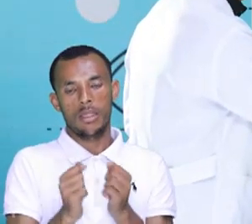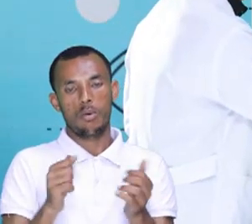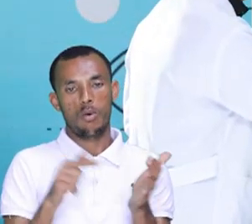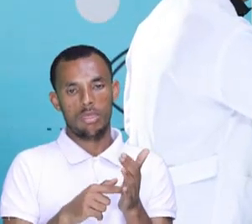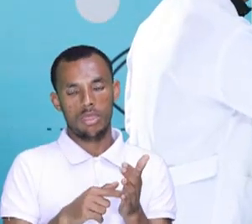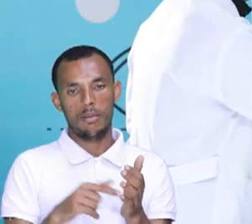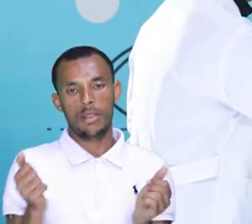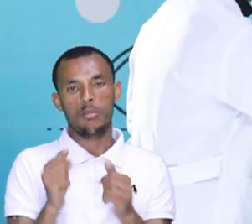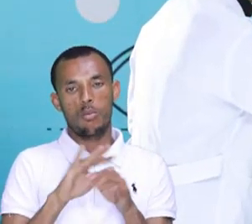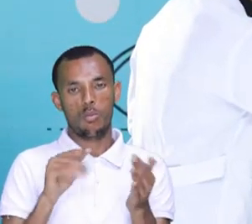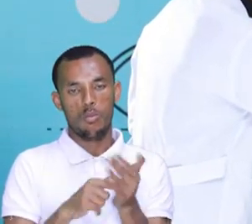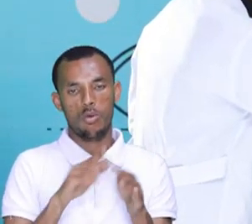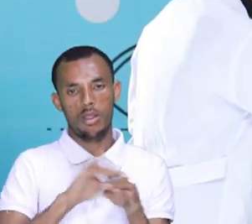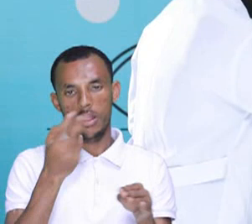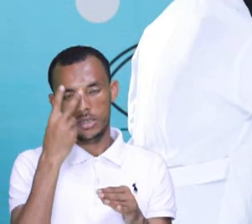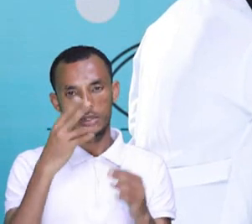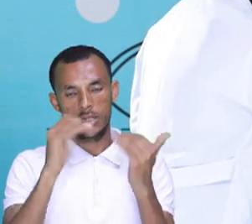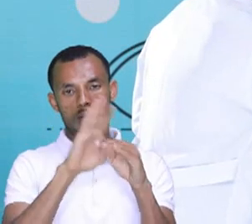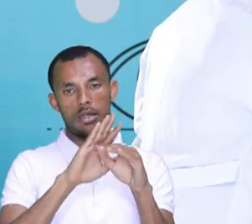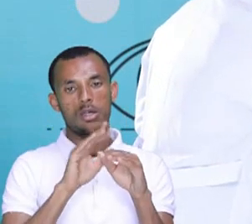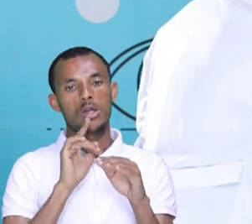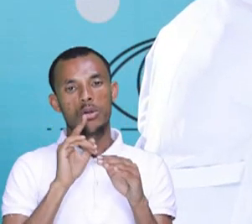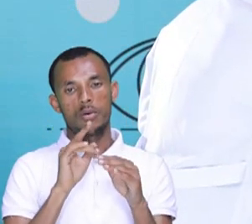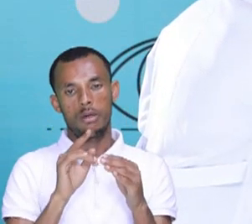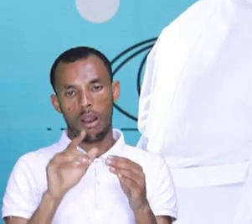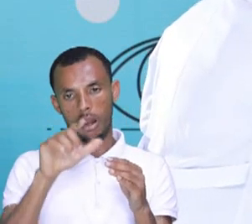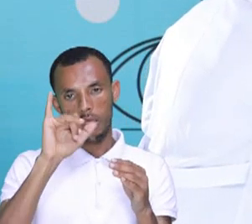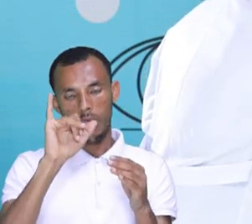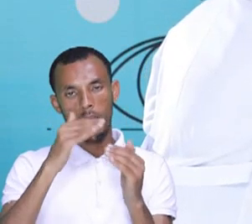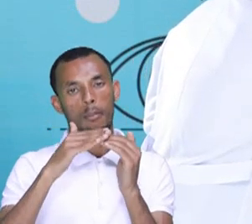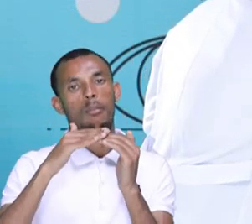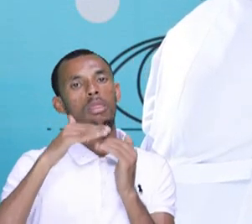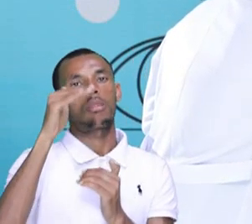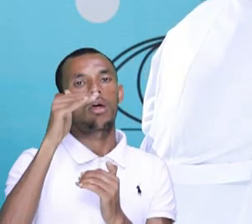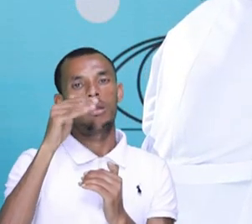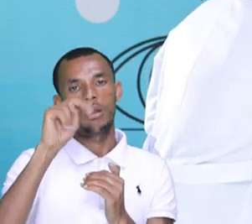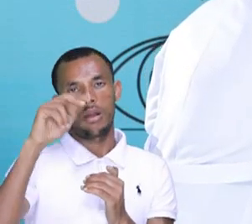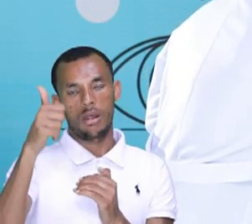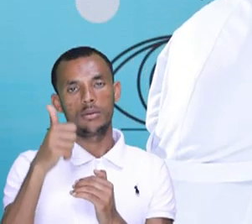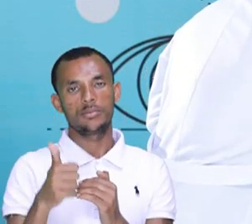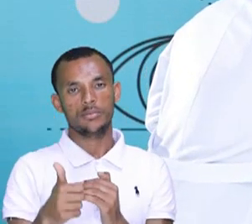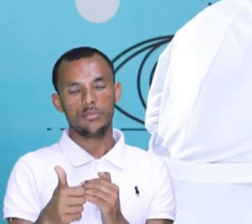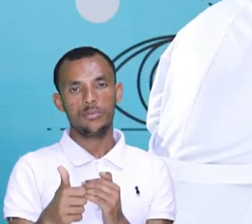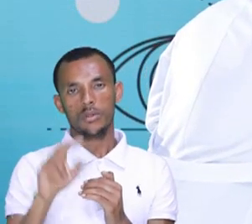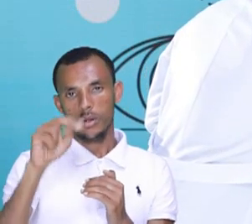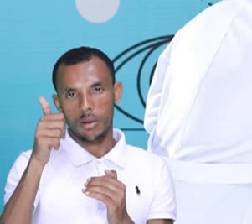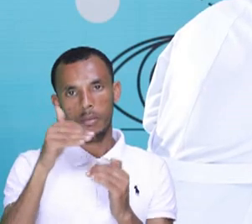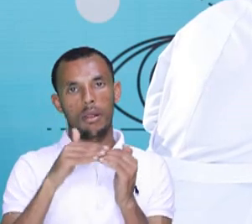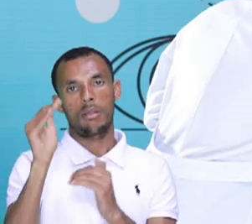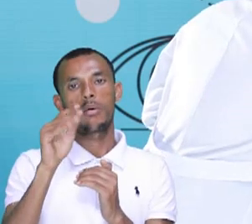melting point again, in melting points, lithium greater than sodium. Sodium is greater